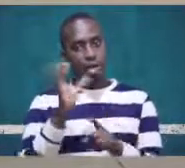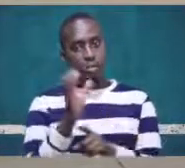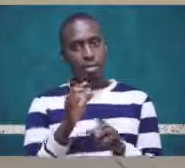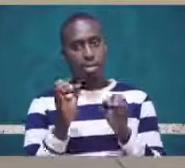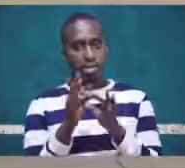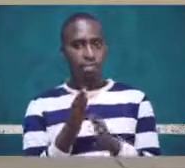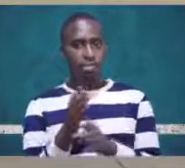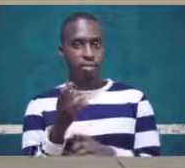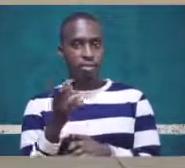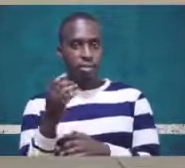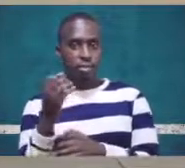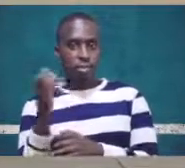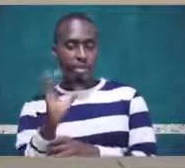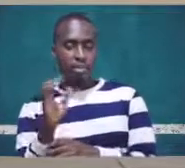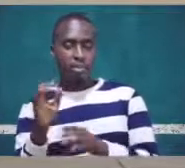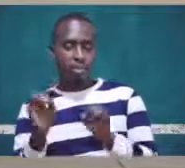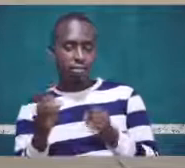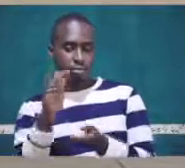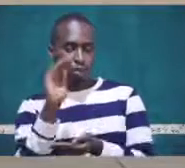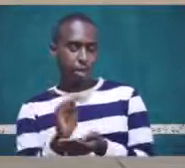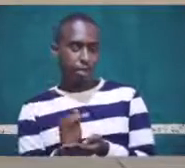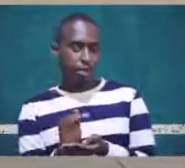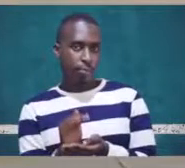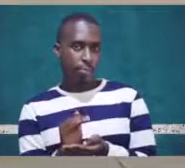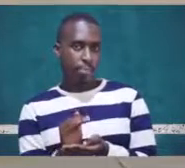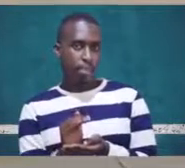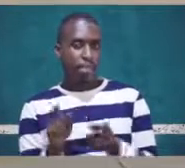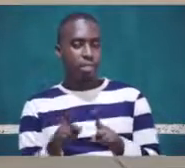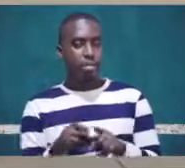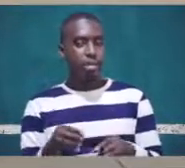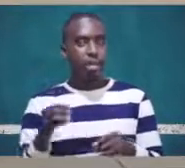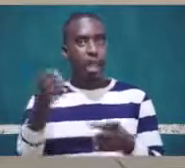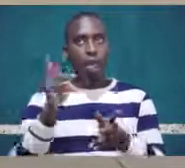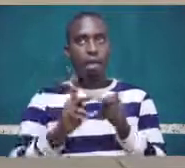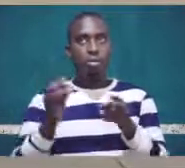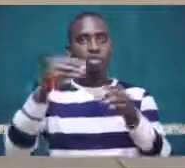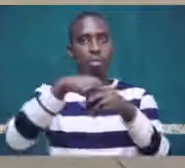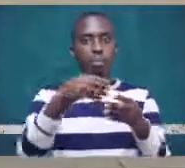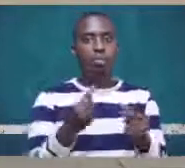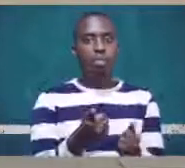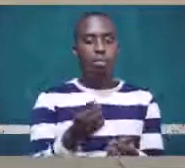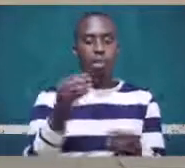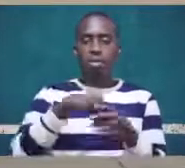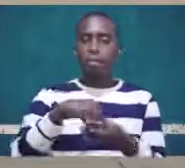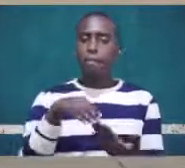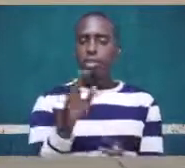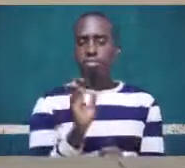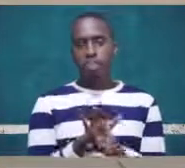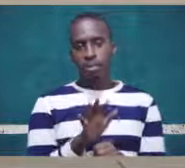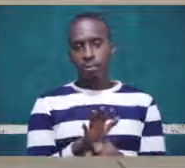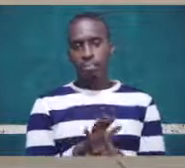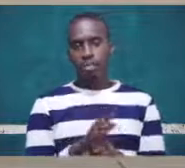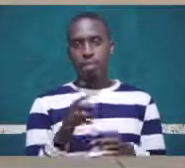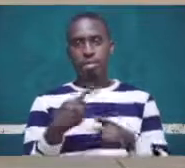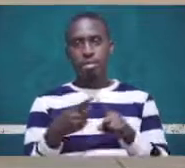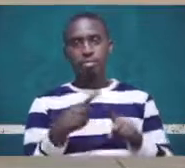some foreign companies, they try also to reduce so that the investors may invest a lot in different